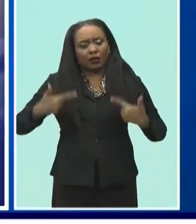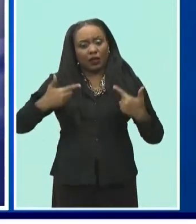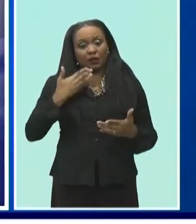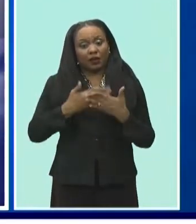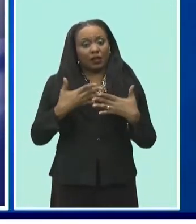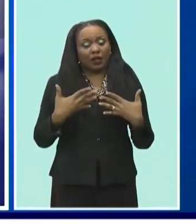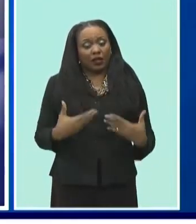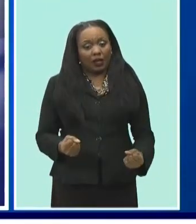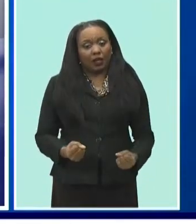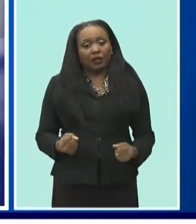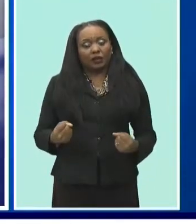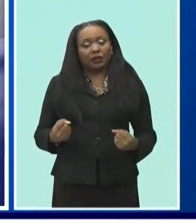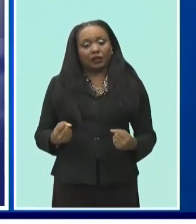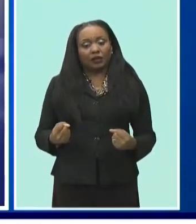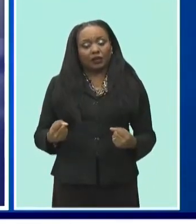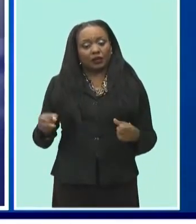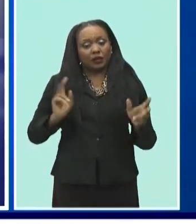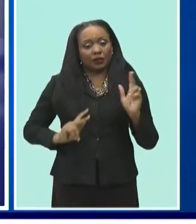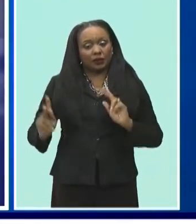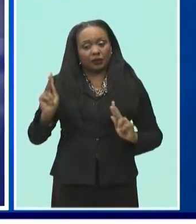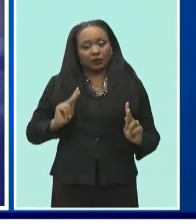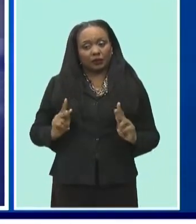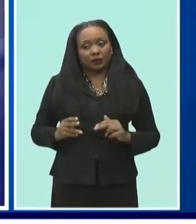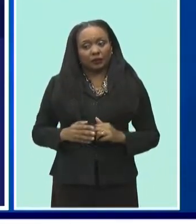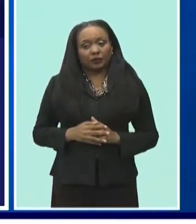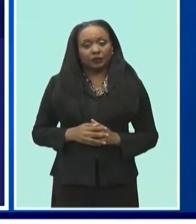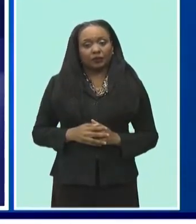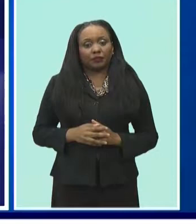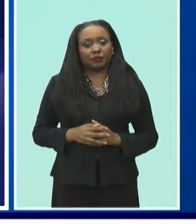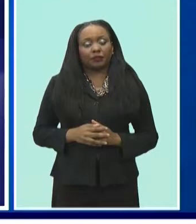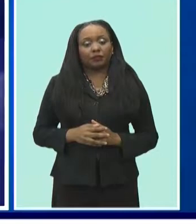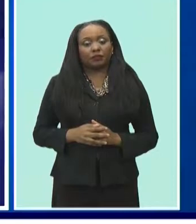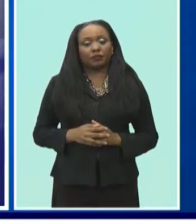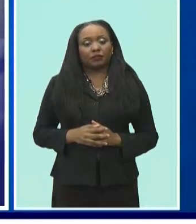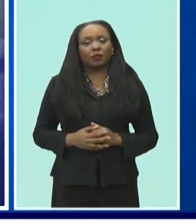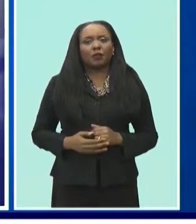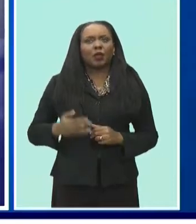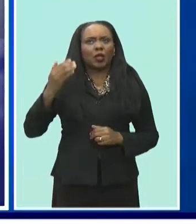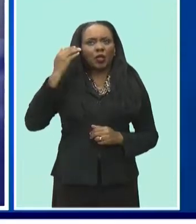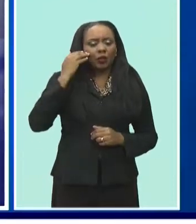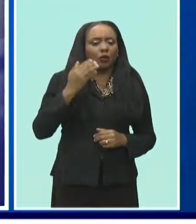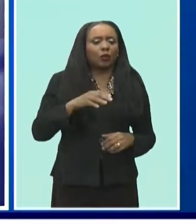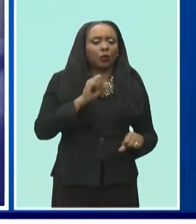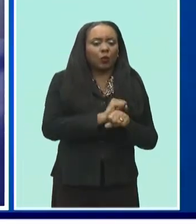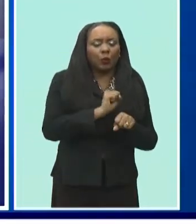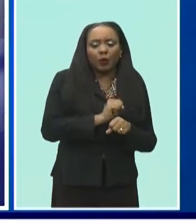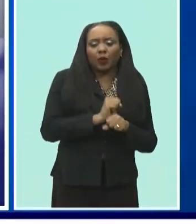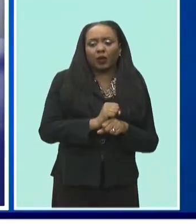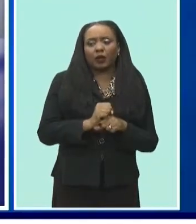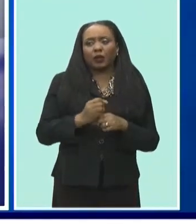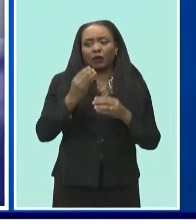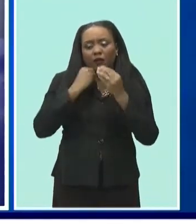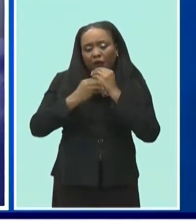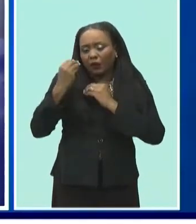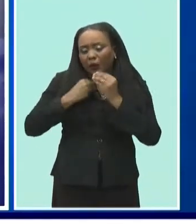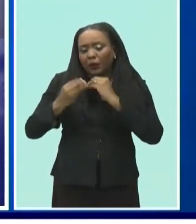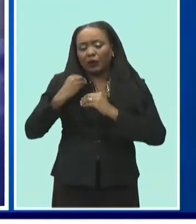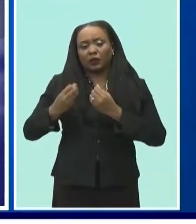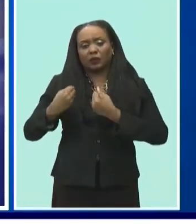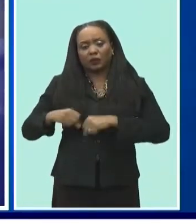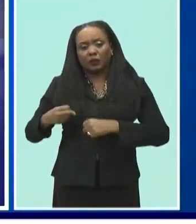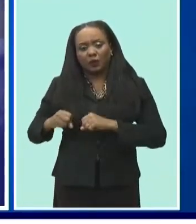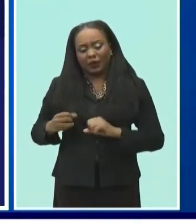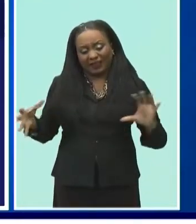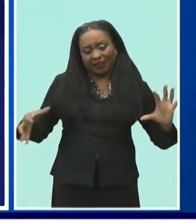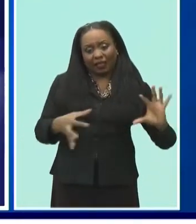citizens anywhere in the world. The linkage between sport, diet, and work-life balance cannot be underestimated, and